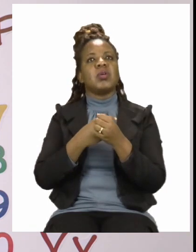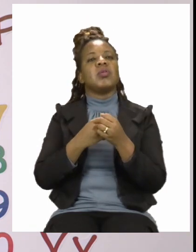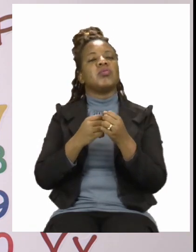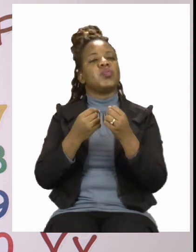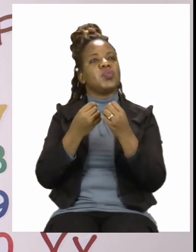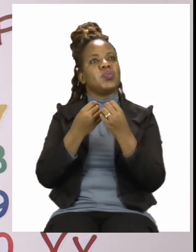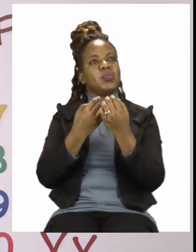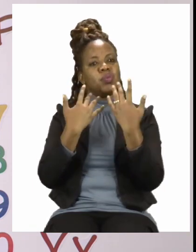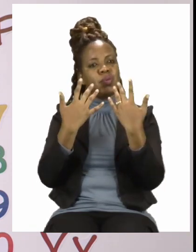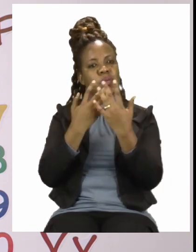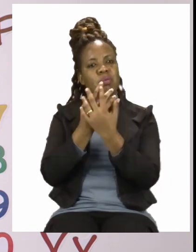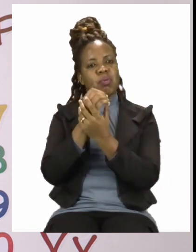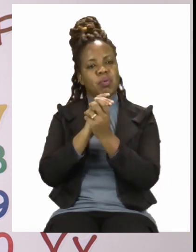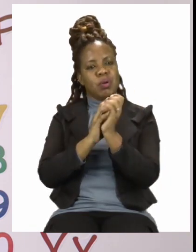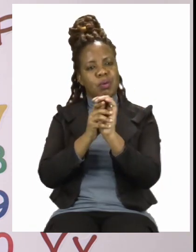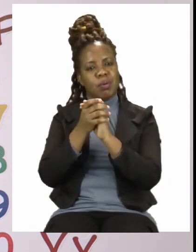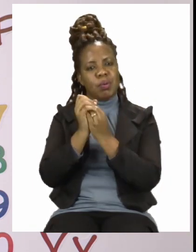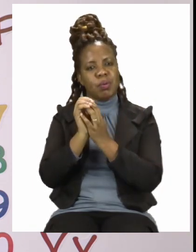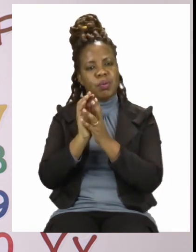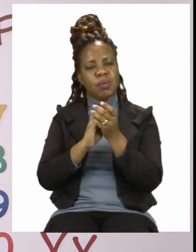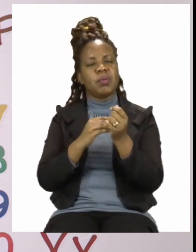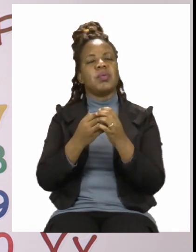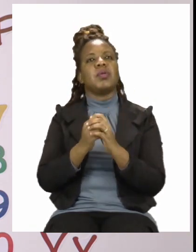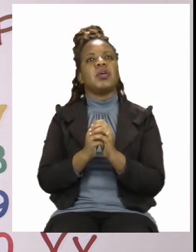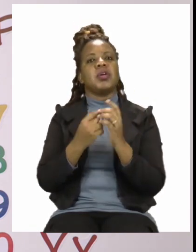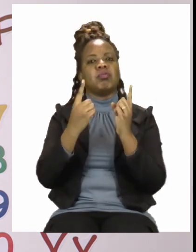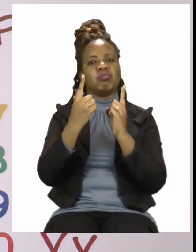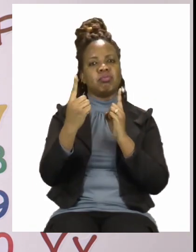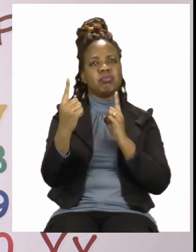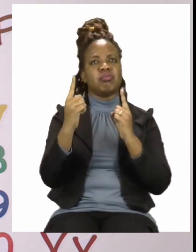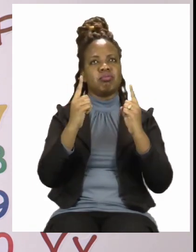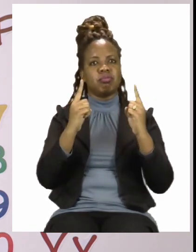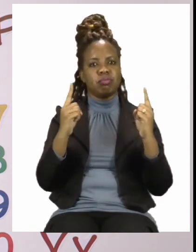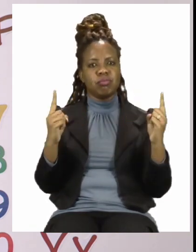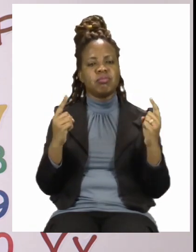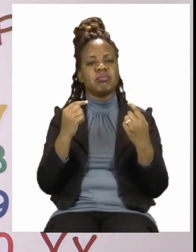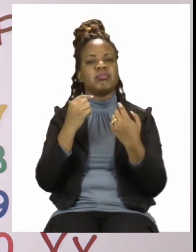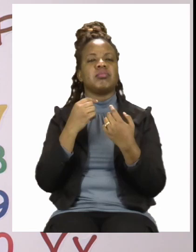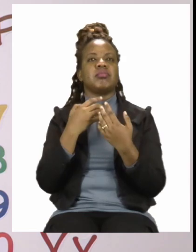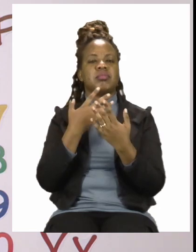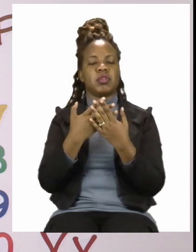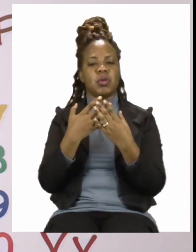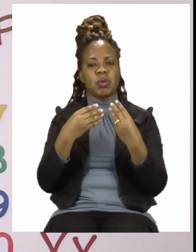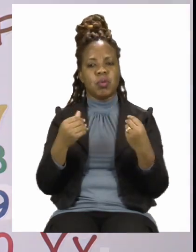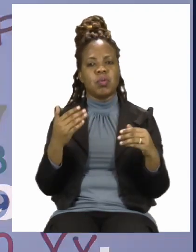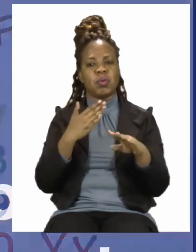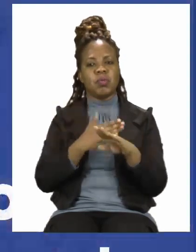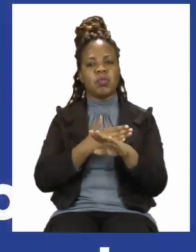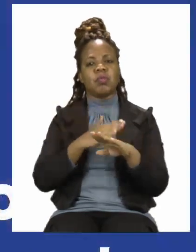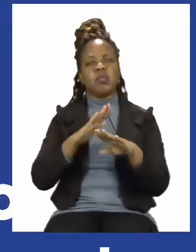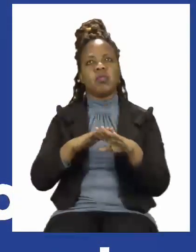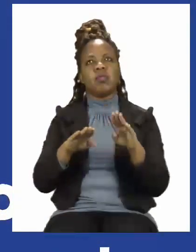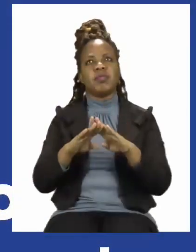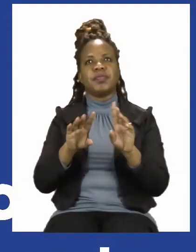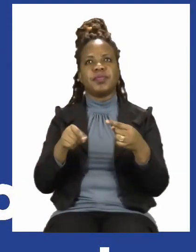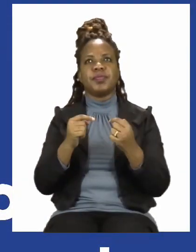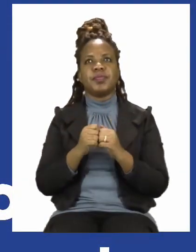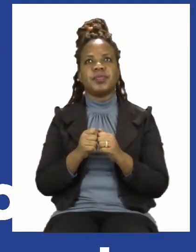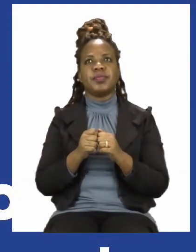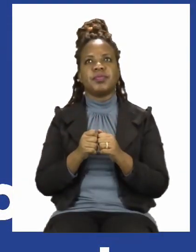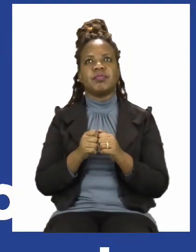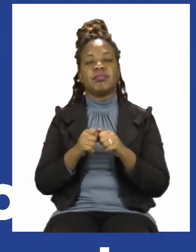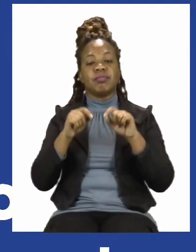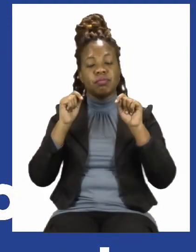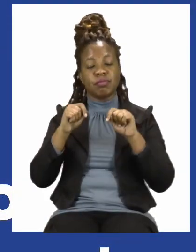your social distancing as well. Make sure your hands are dry before you touch anything else. For today's